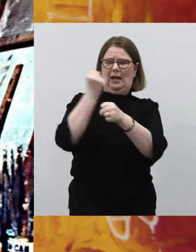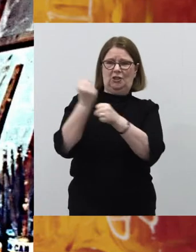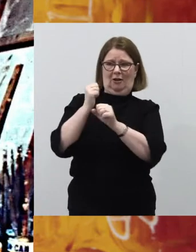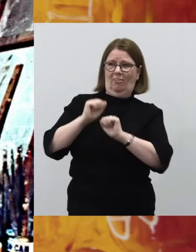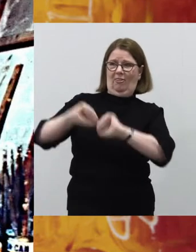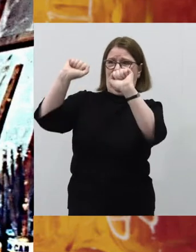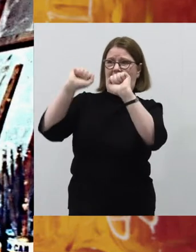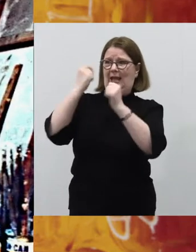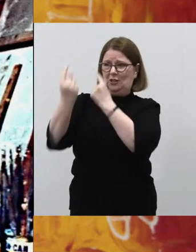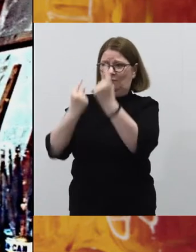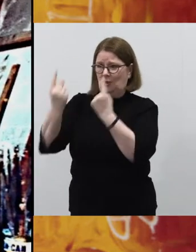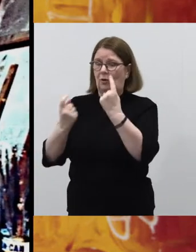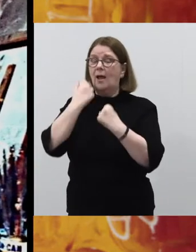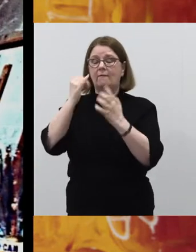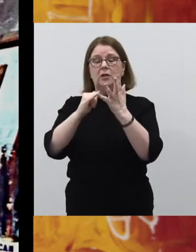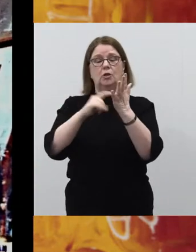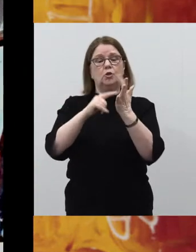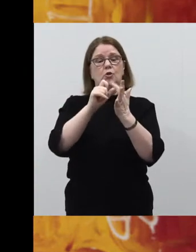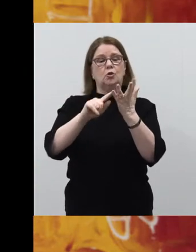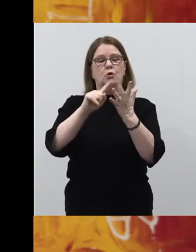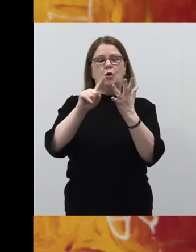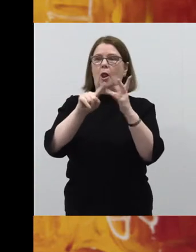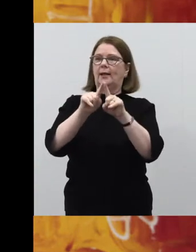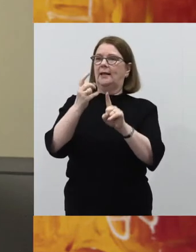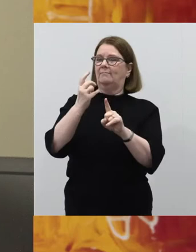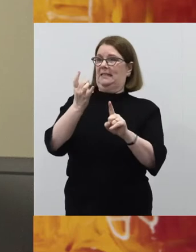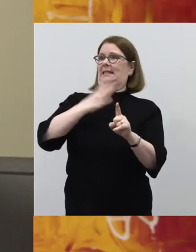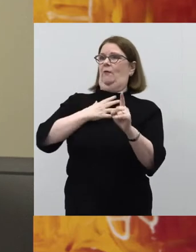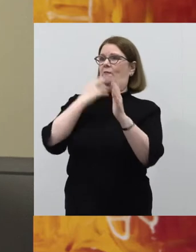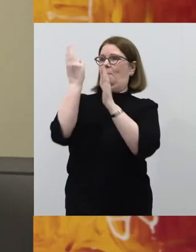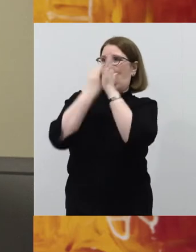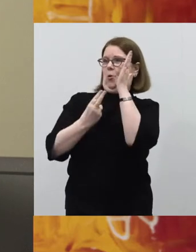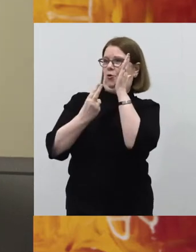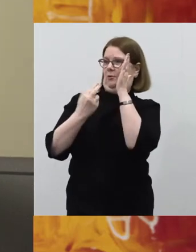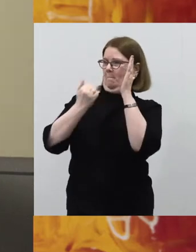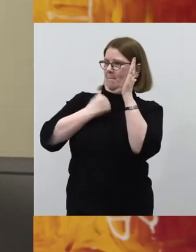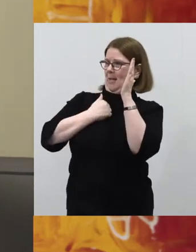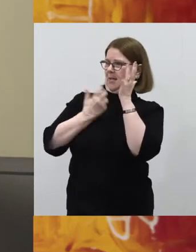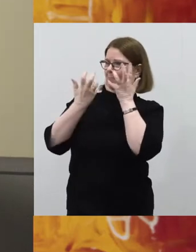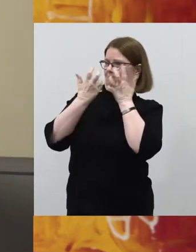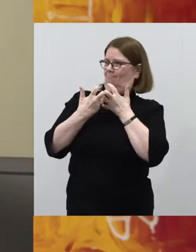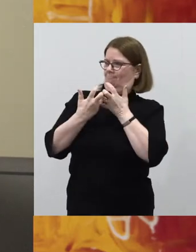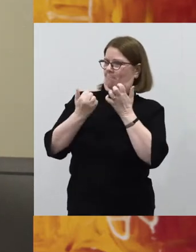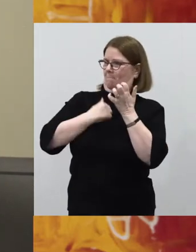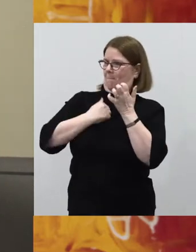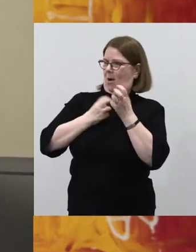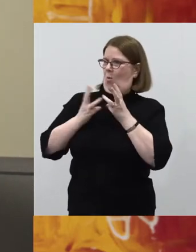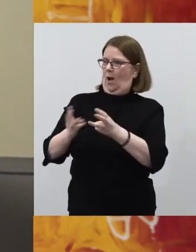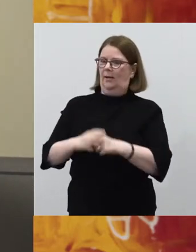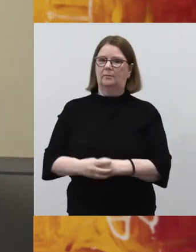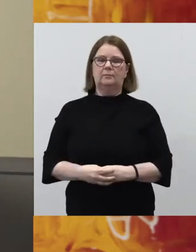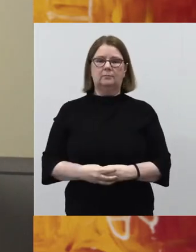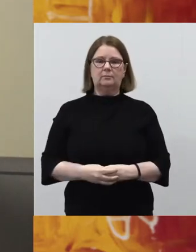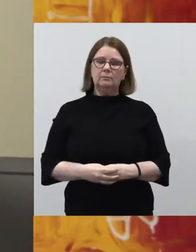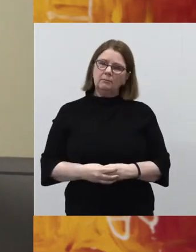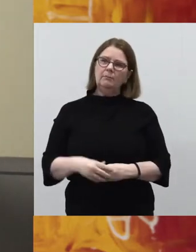their idiosyncratic creation, and in that sense, each studio is a kind of self-portrait, a mirror of individual working